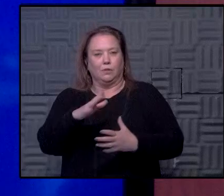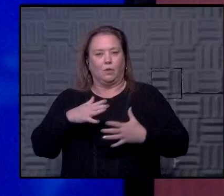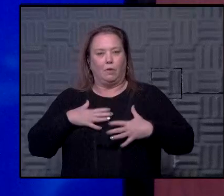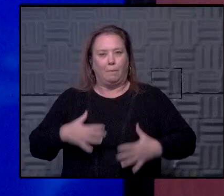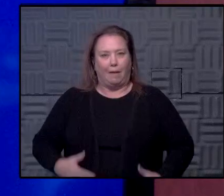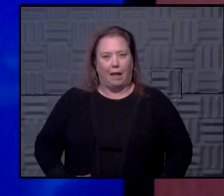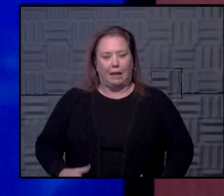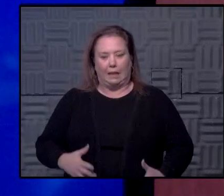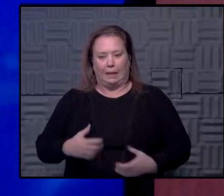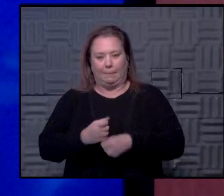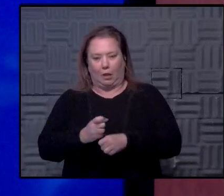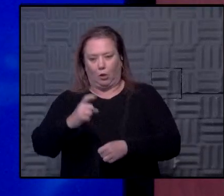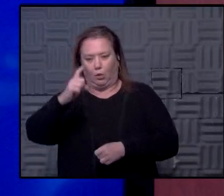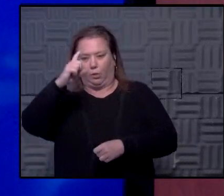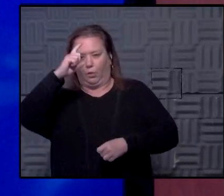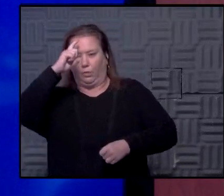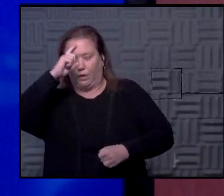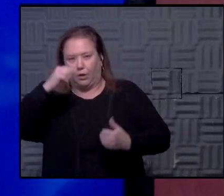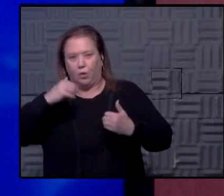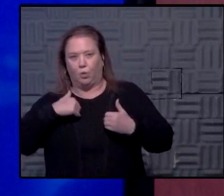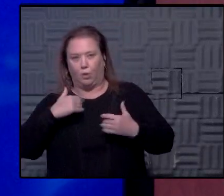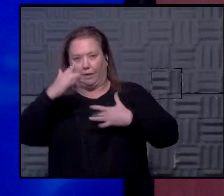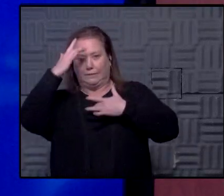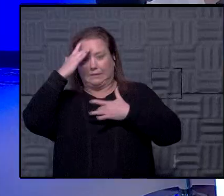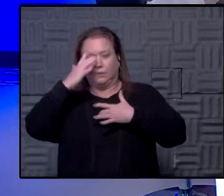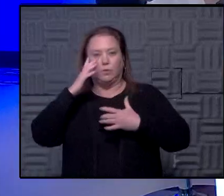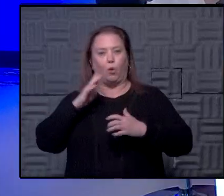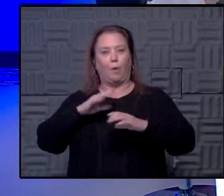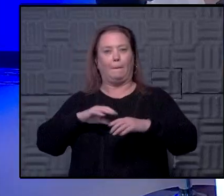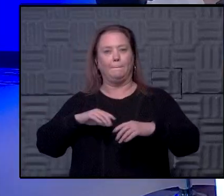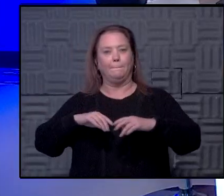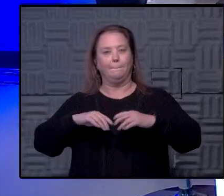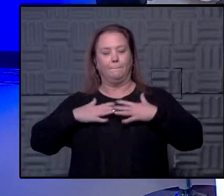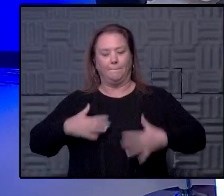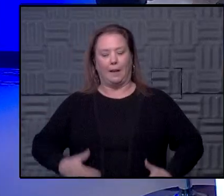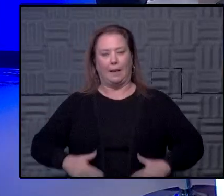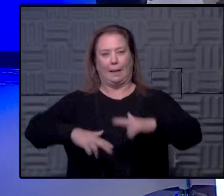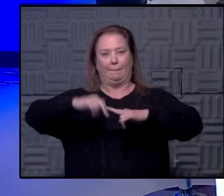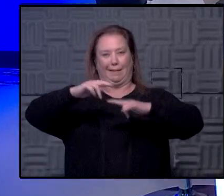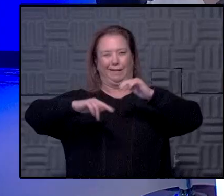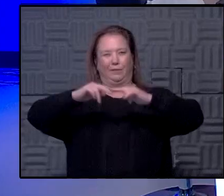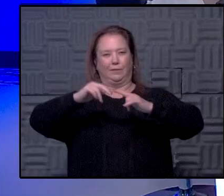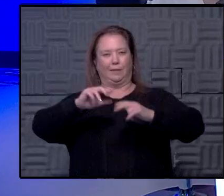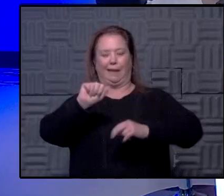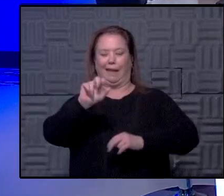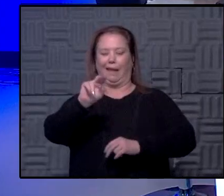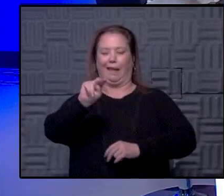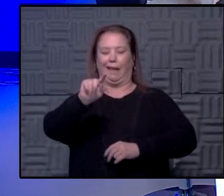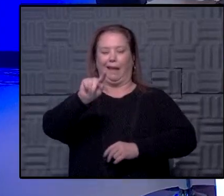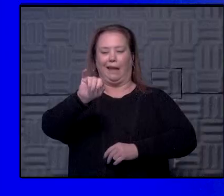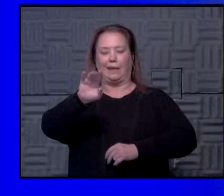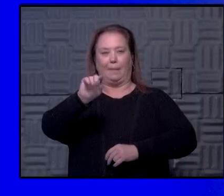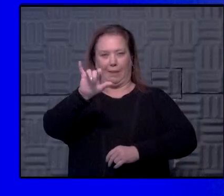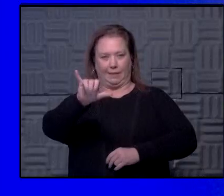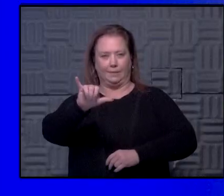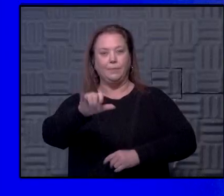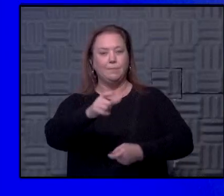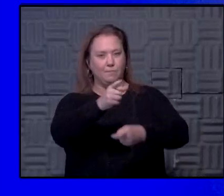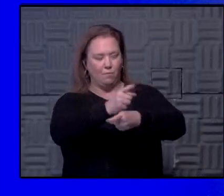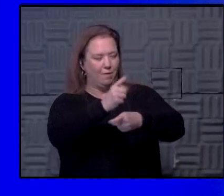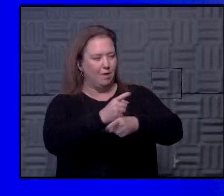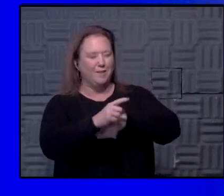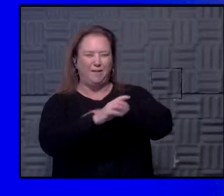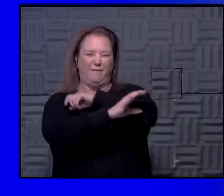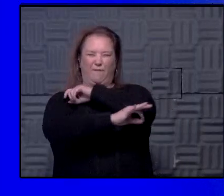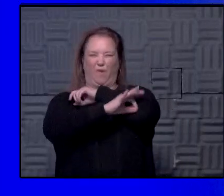source to make your body think you have an infection so that you can make antibodies. Yep. Yeah, you're getting foreign material in your body, and so that inflammatory process